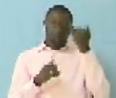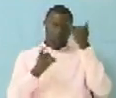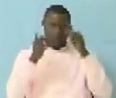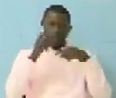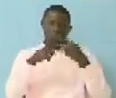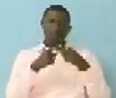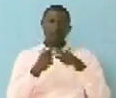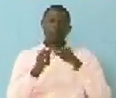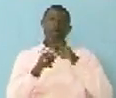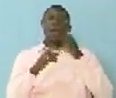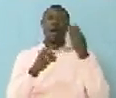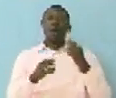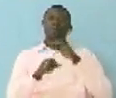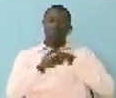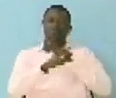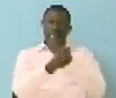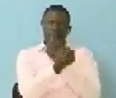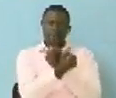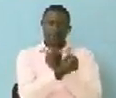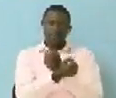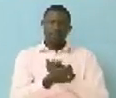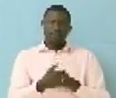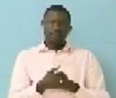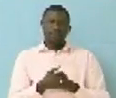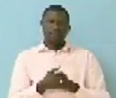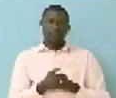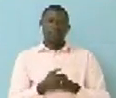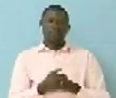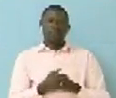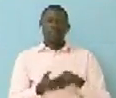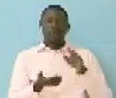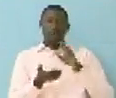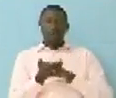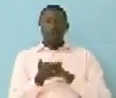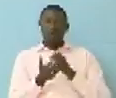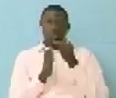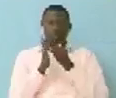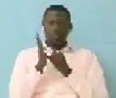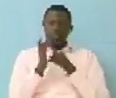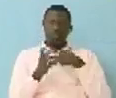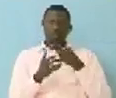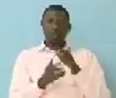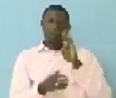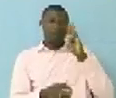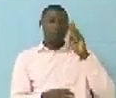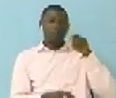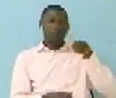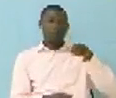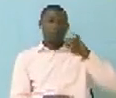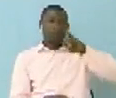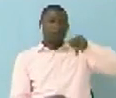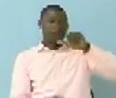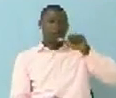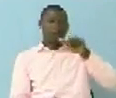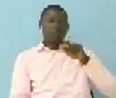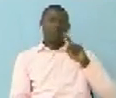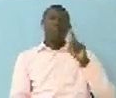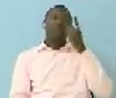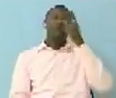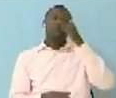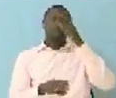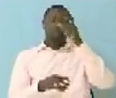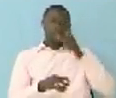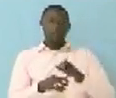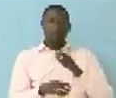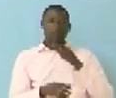intente amutata nyame nyofo. On the issue of Bunja la Koto, Bunja was the first person who knew about this coup